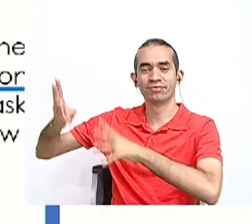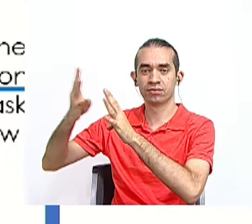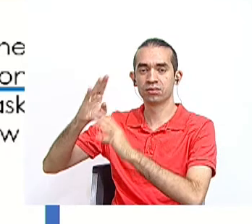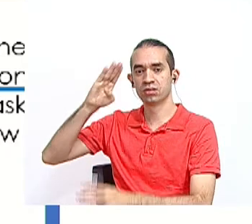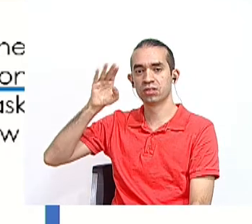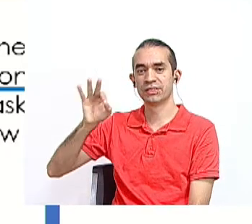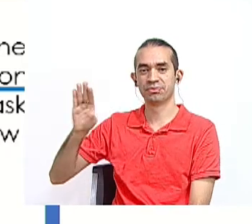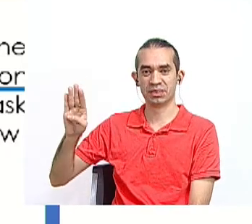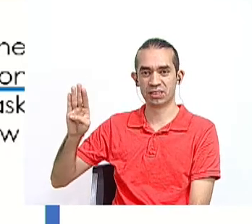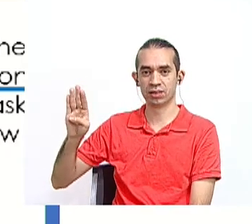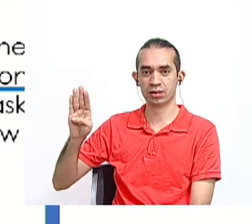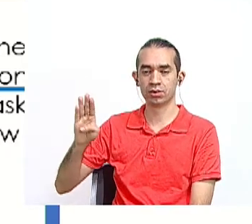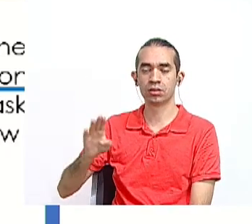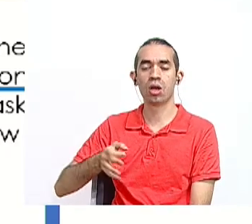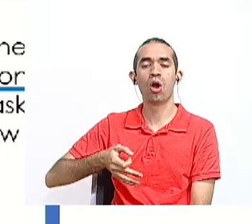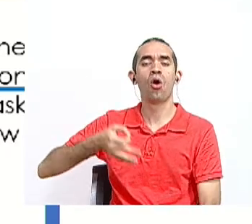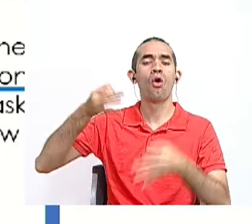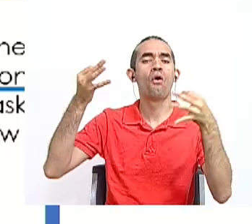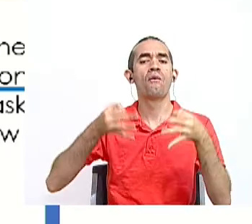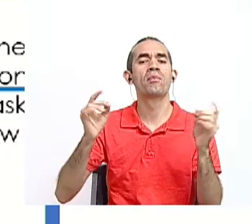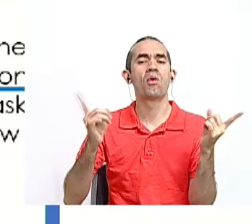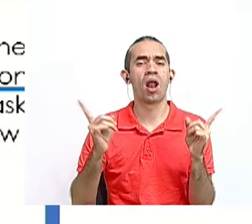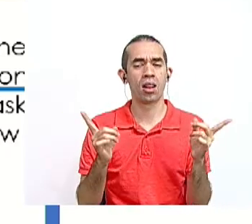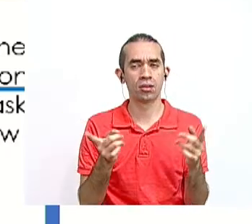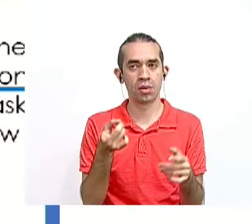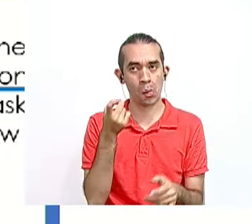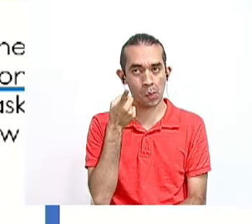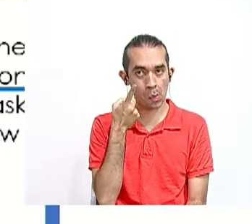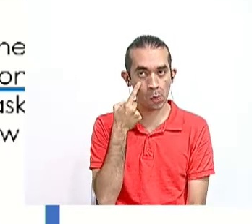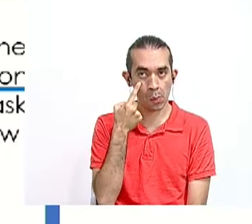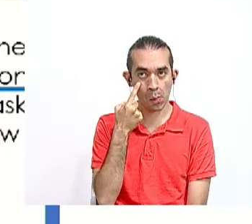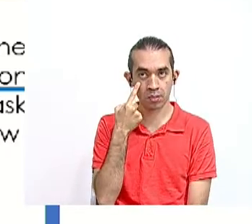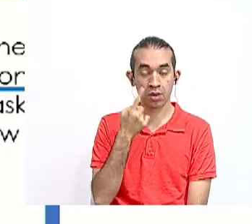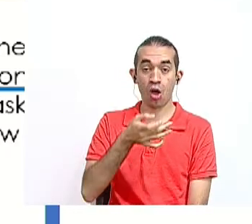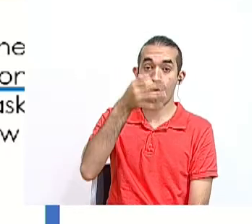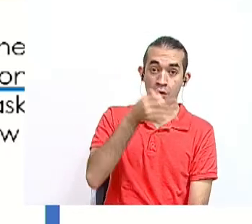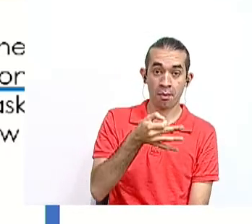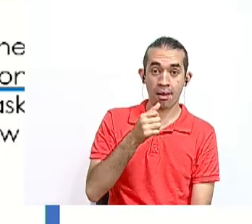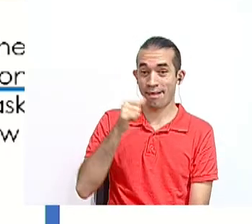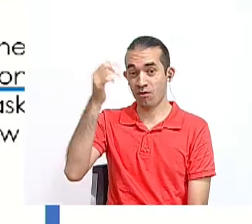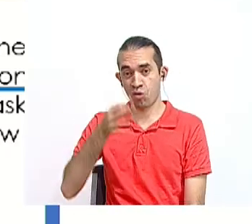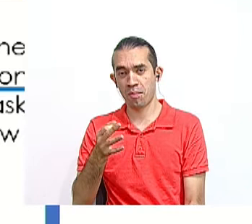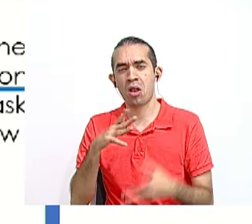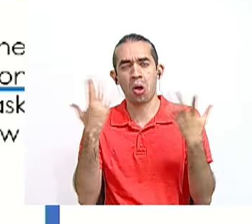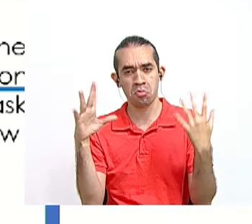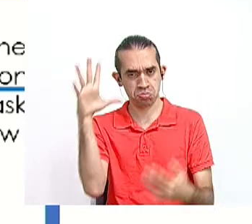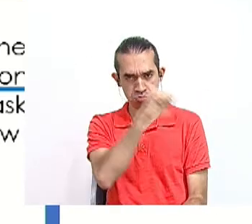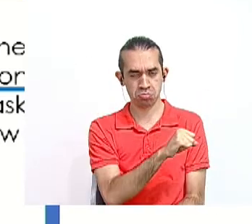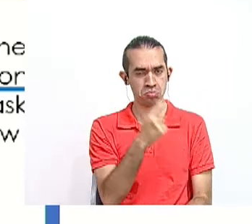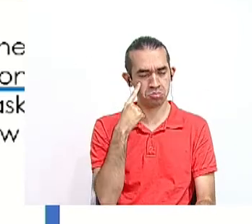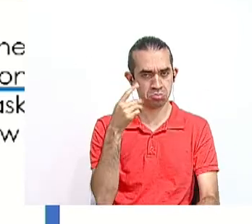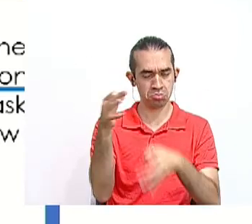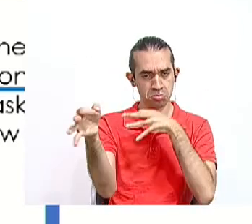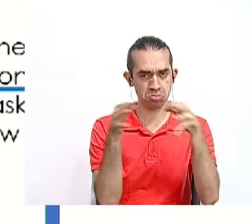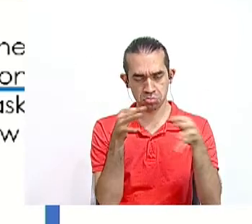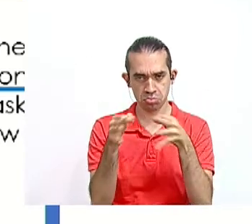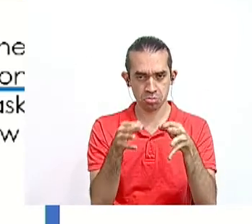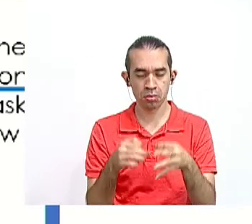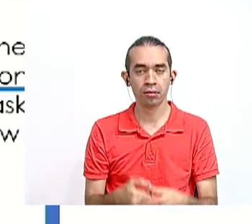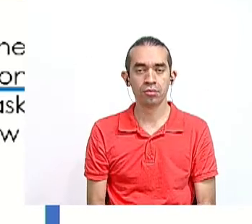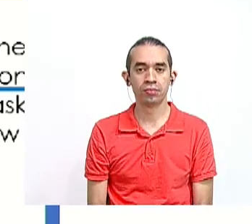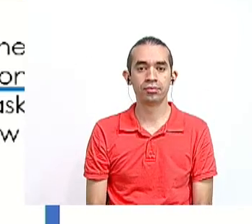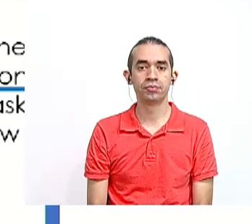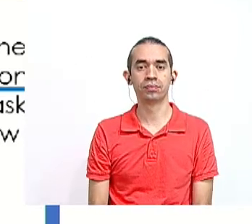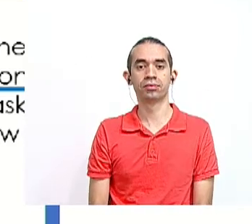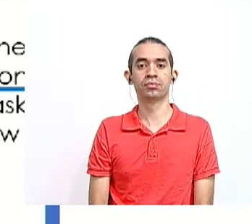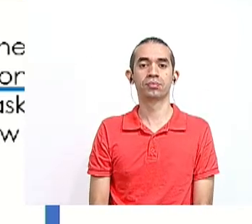formal? And here we're going to look at one of the features of formal and informal writing. So if you said